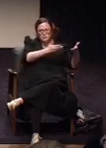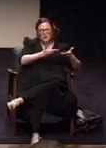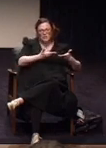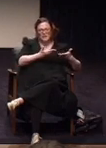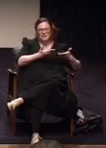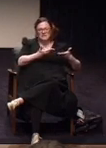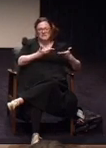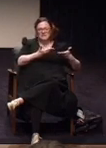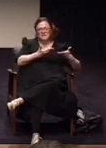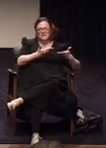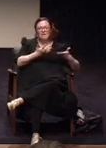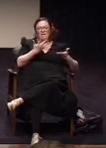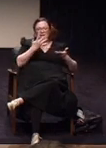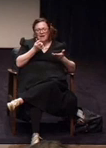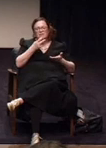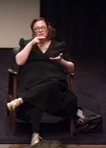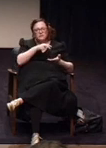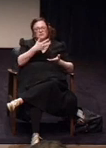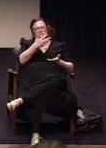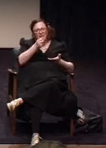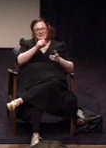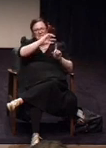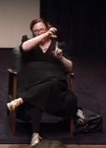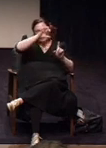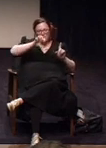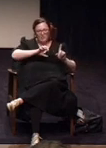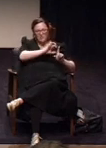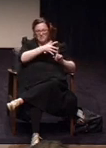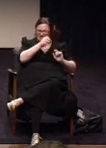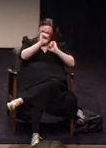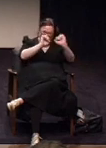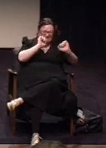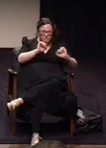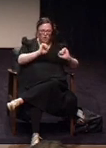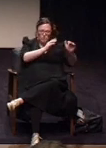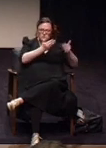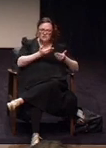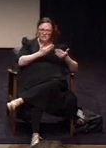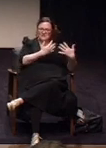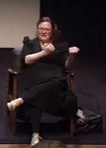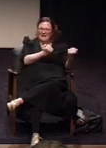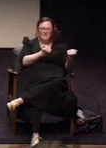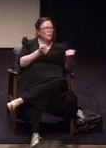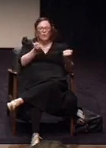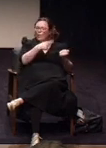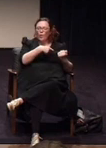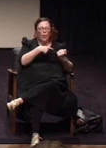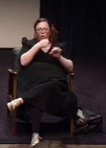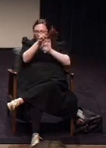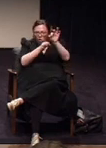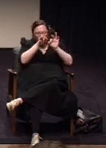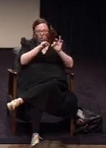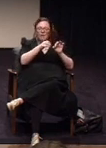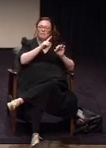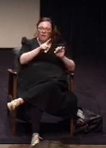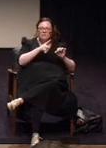of them. We have 290 municipalities with their own rescue services at this time, so we couldn't include them all. But we